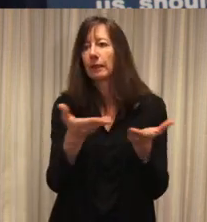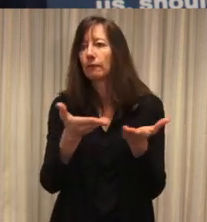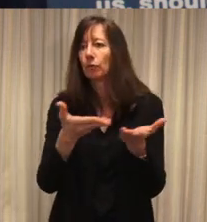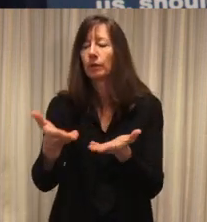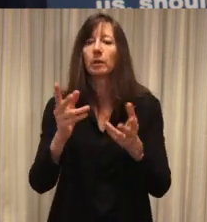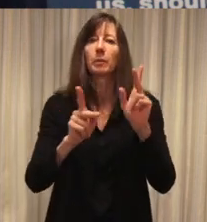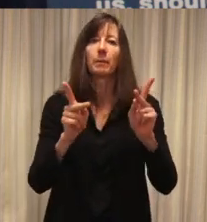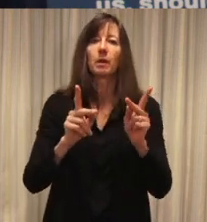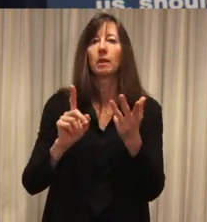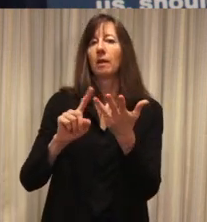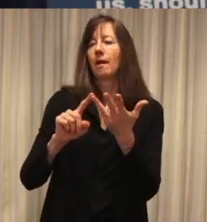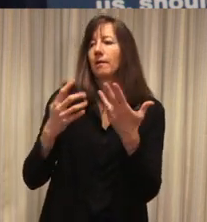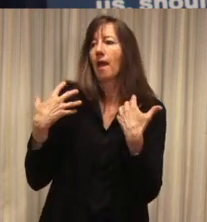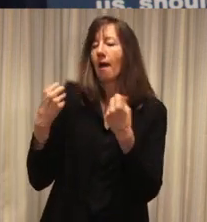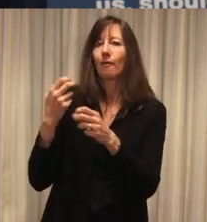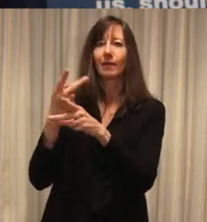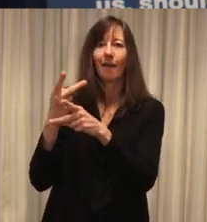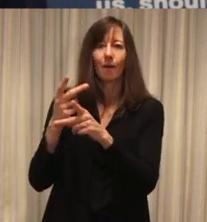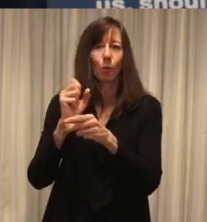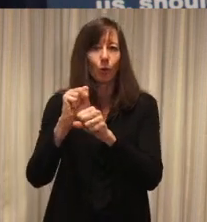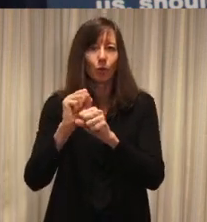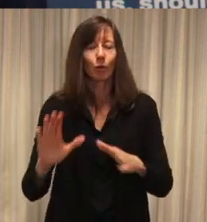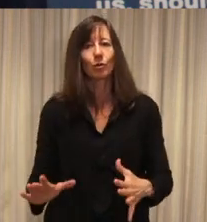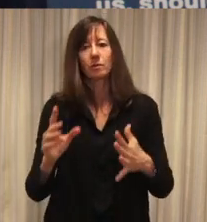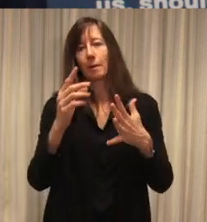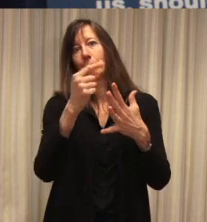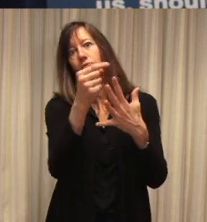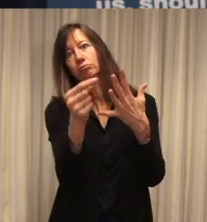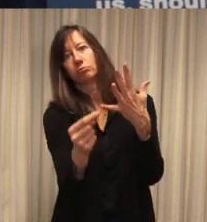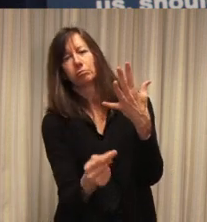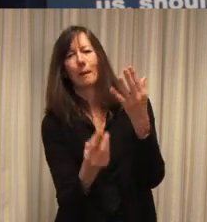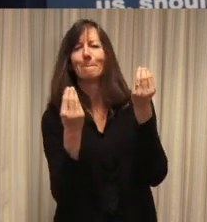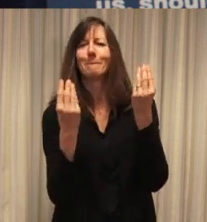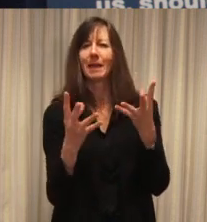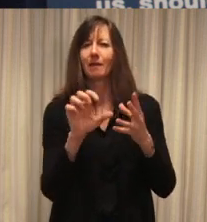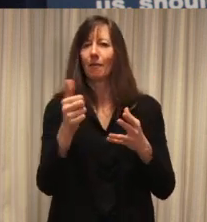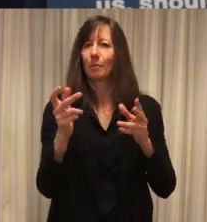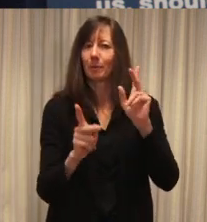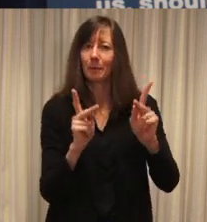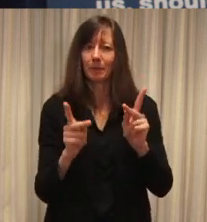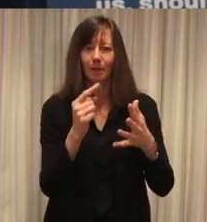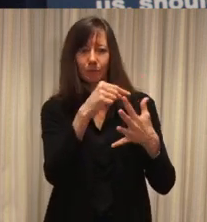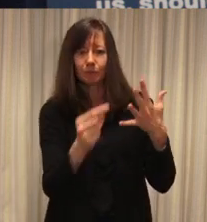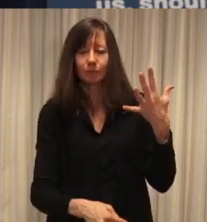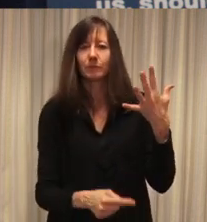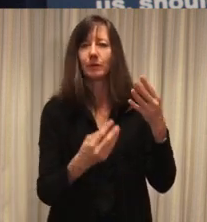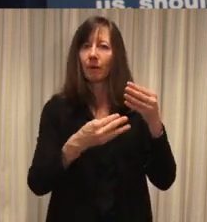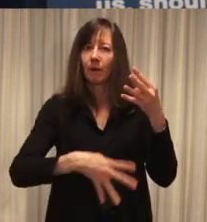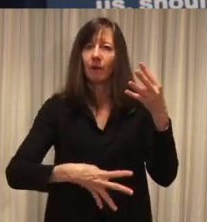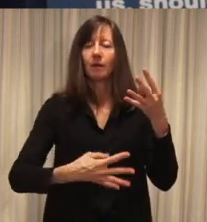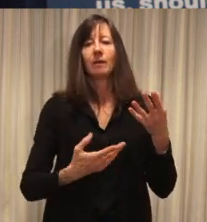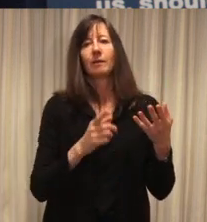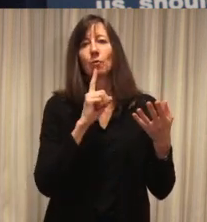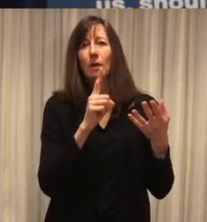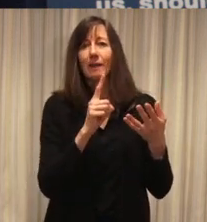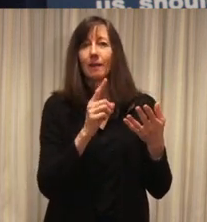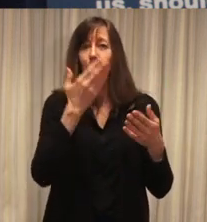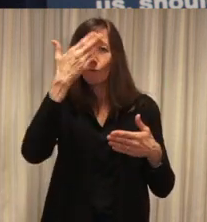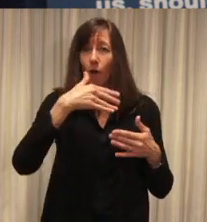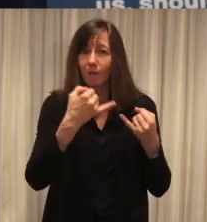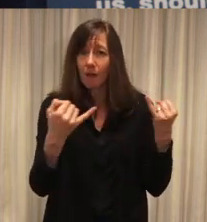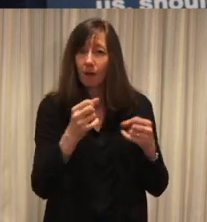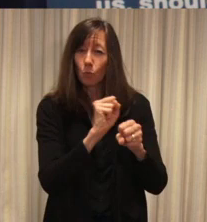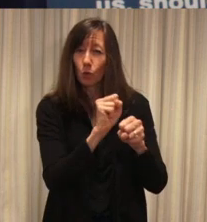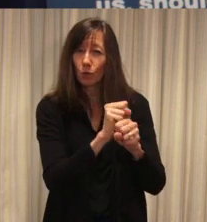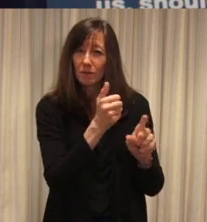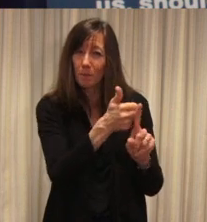others that are taking care of us, we're not making sure that